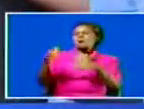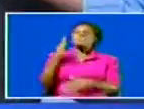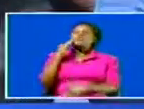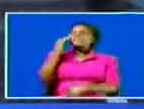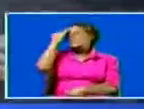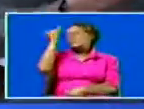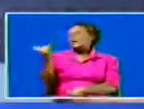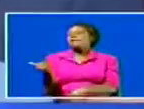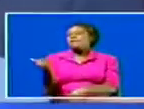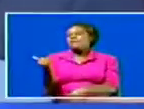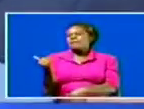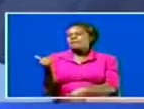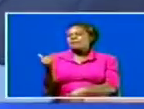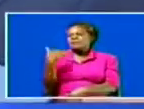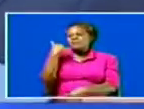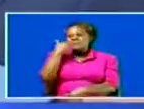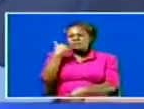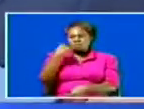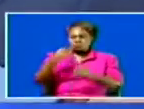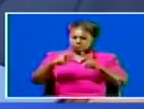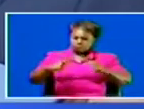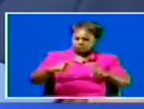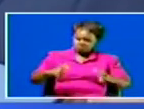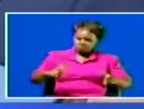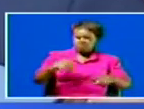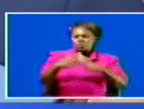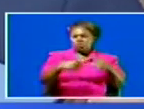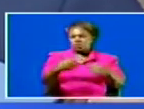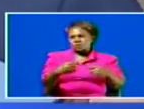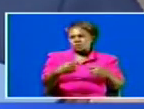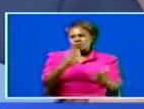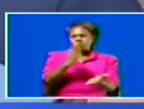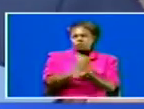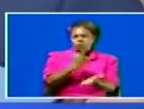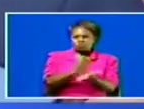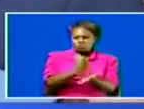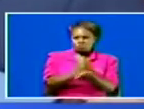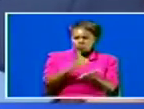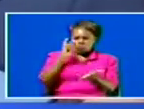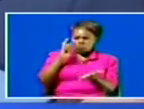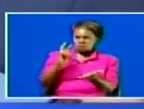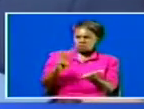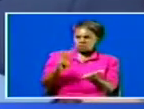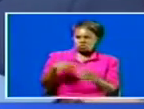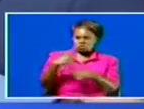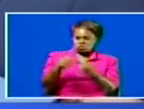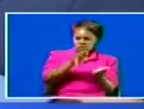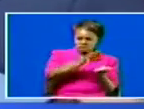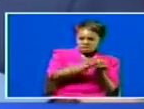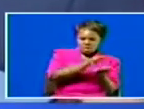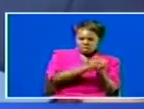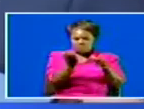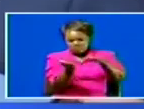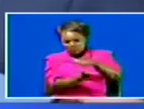mothers. Investigations are going on, and indeed some of the tapes, because you have seen, they keep records of